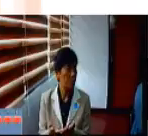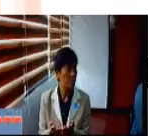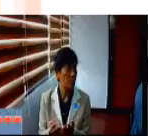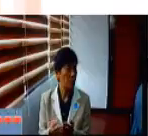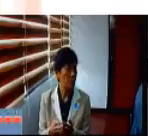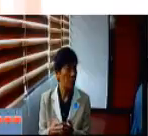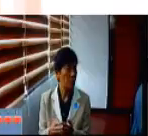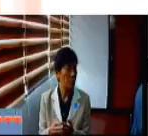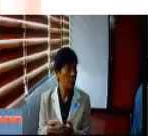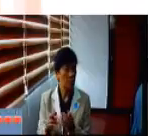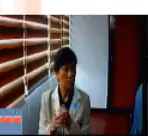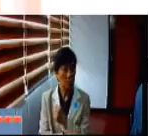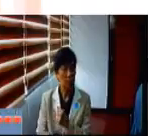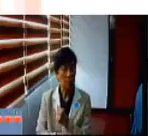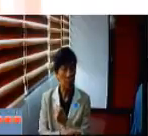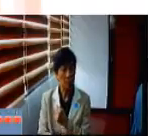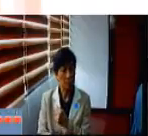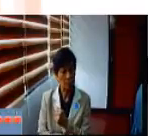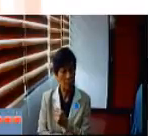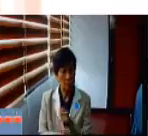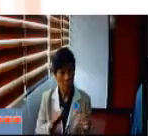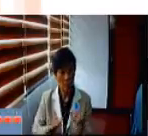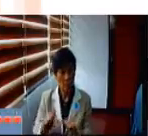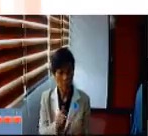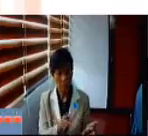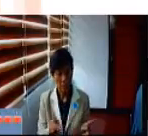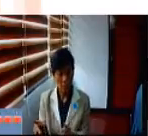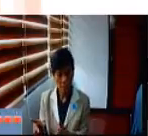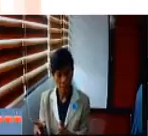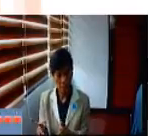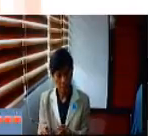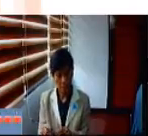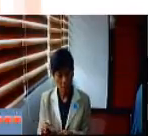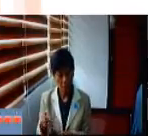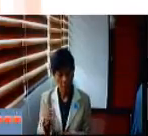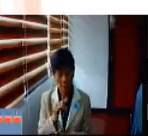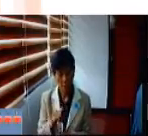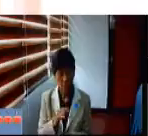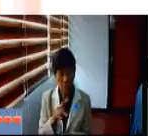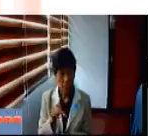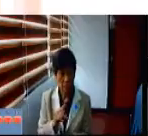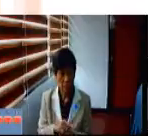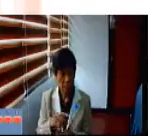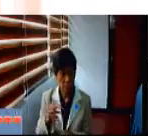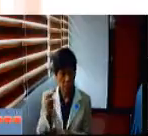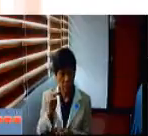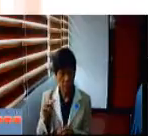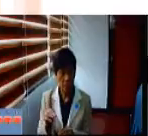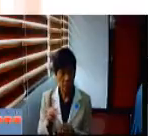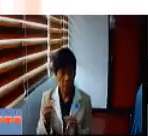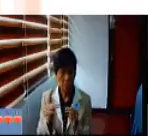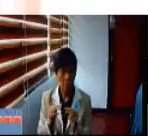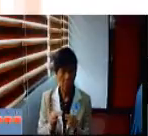It's a regional strategic action plan by Indonesia, Malaysia, and Philippines. And there was a